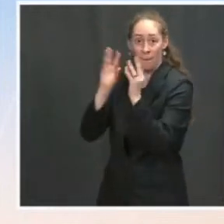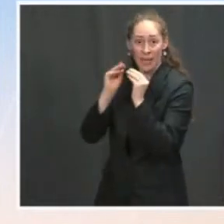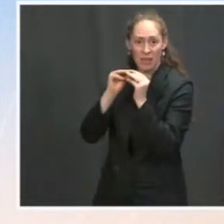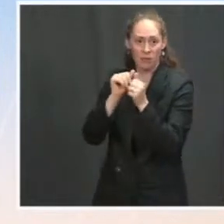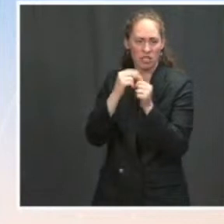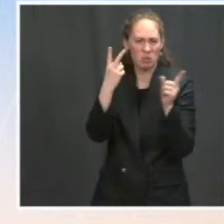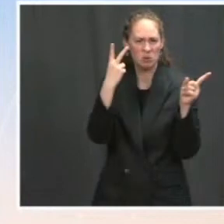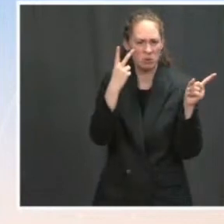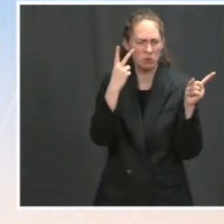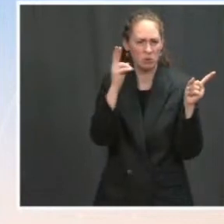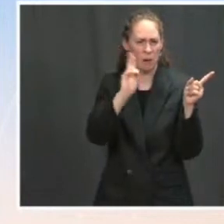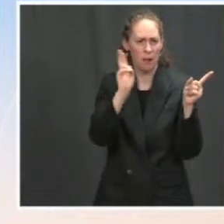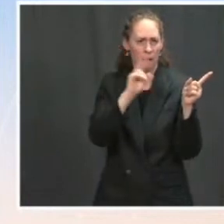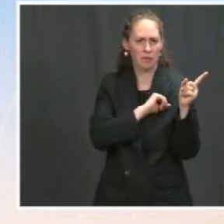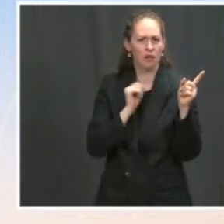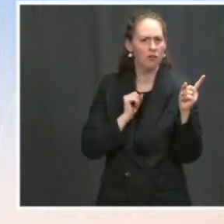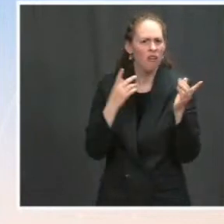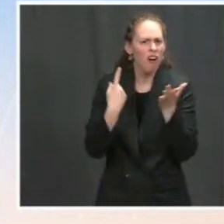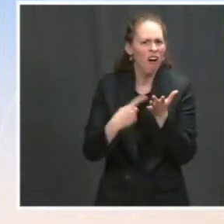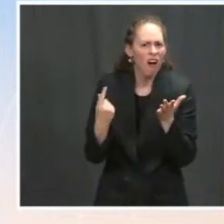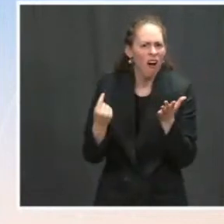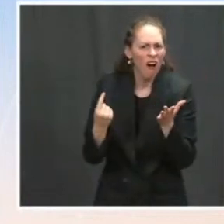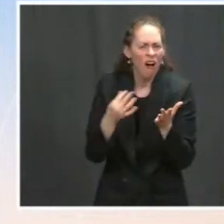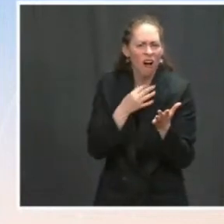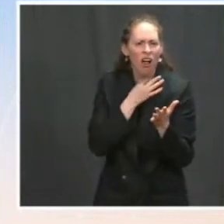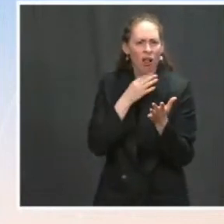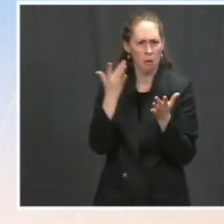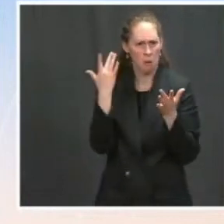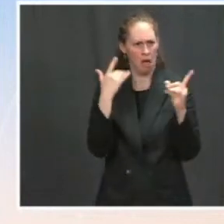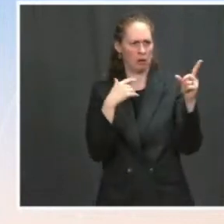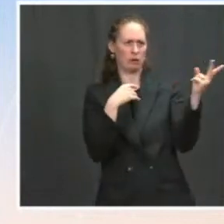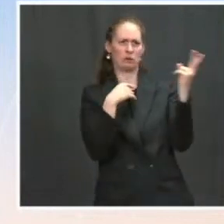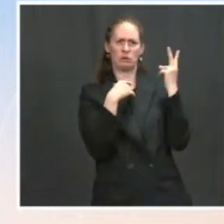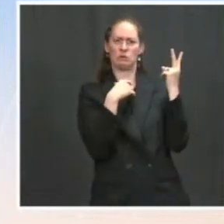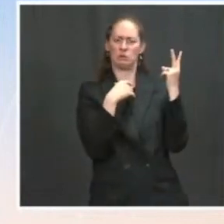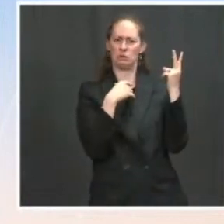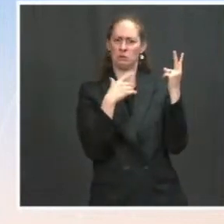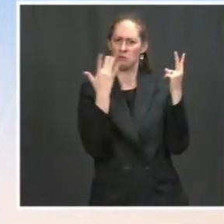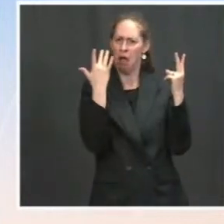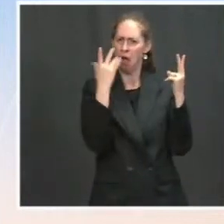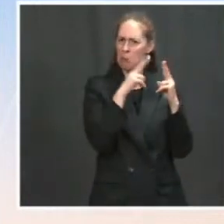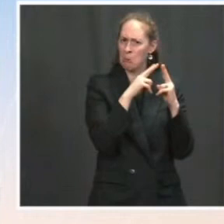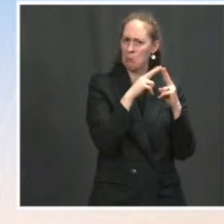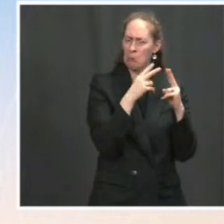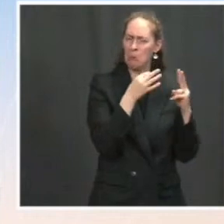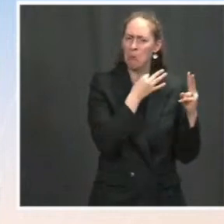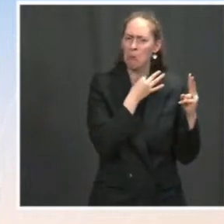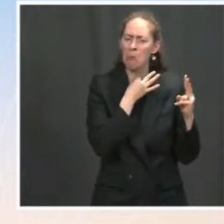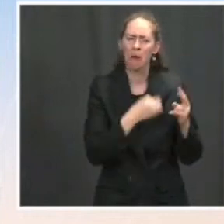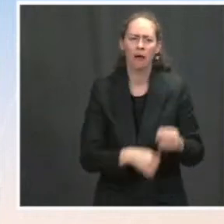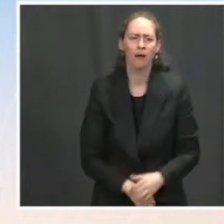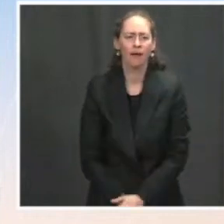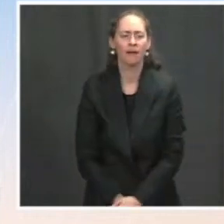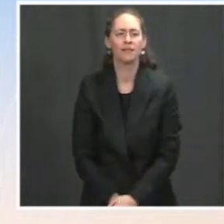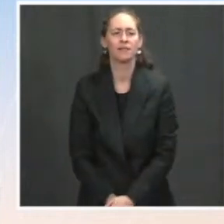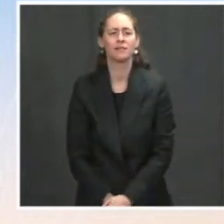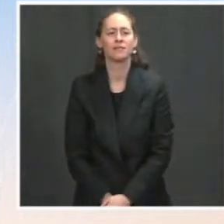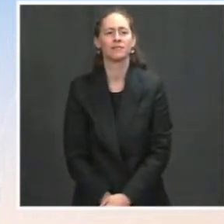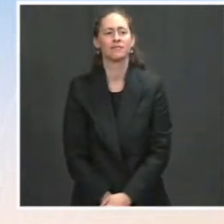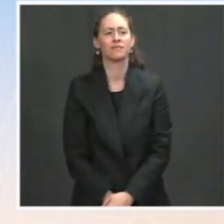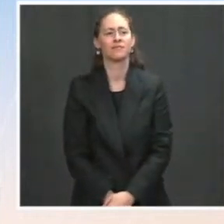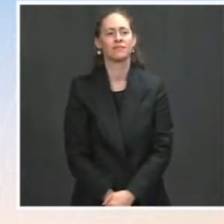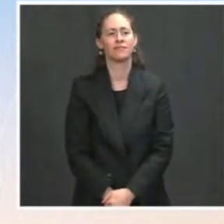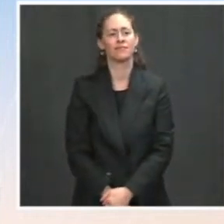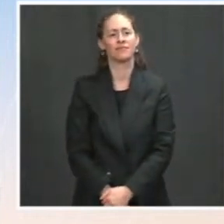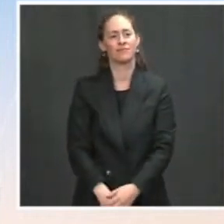senators in particular were invited or able to be virtual. I don't know. Sure. Well, I would expect the president will have, you already know, he has a number of meetings scheduled